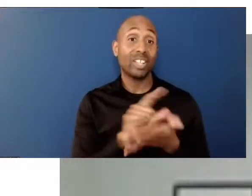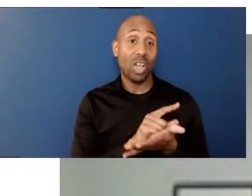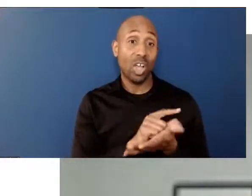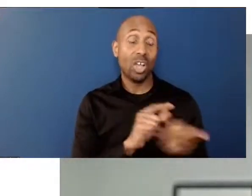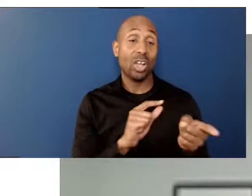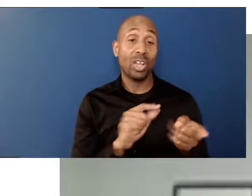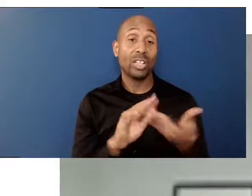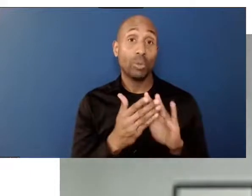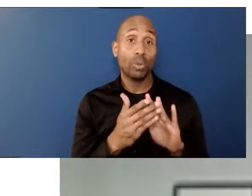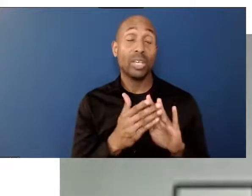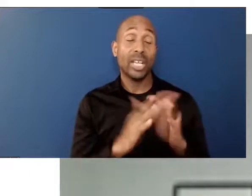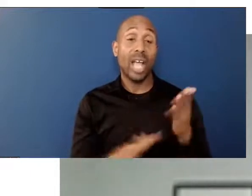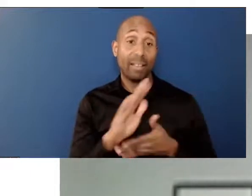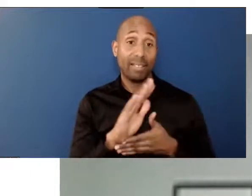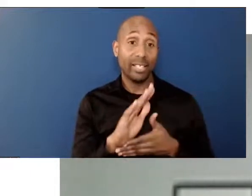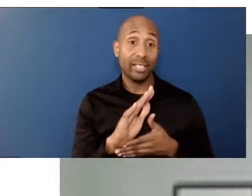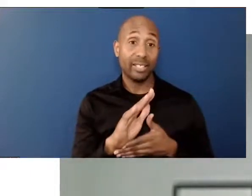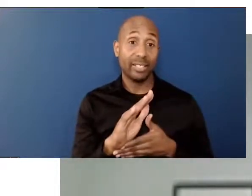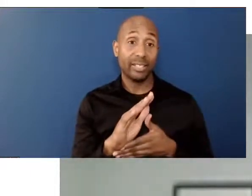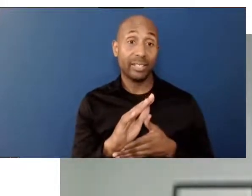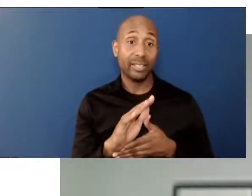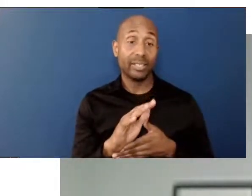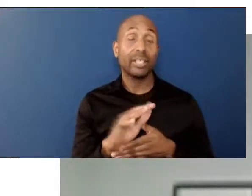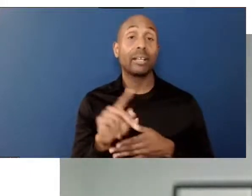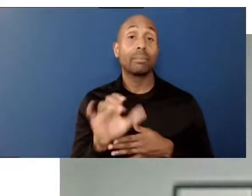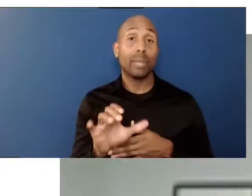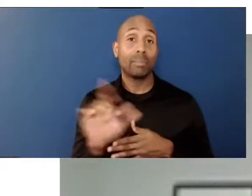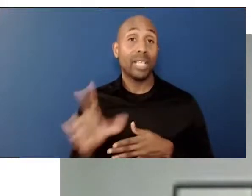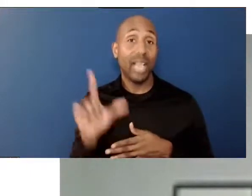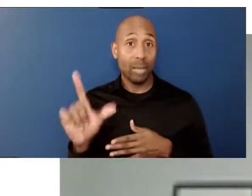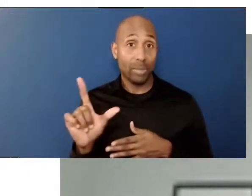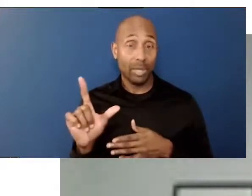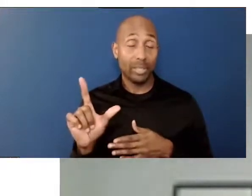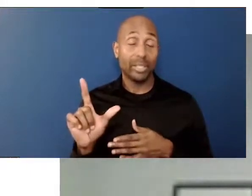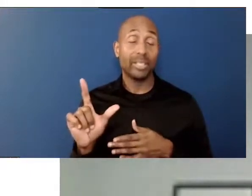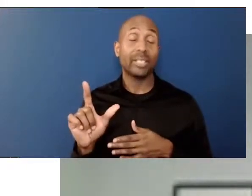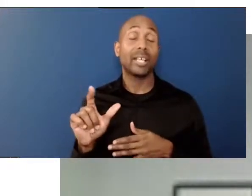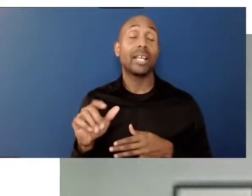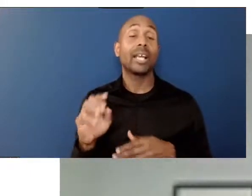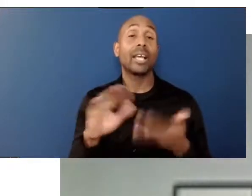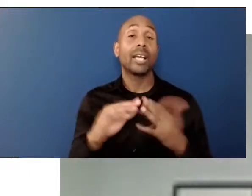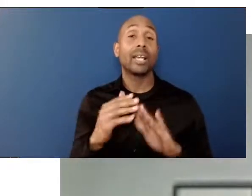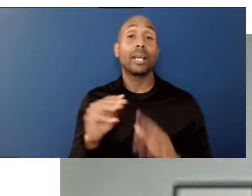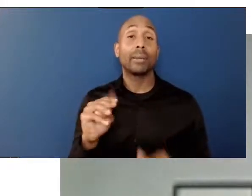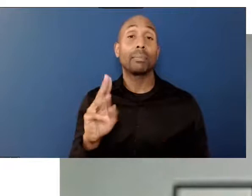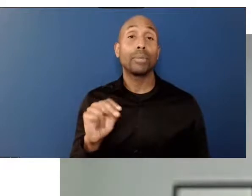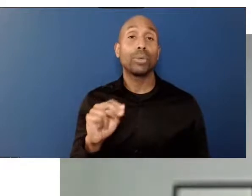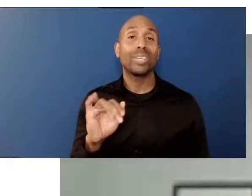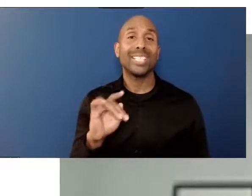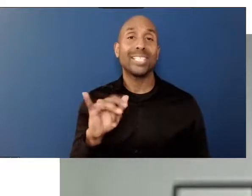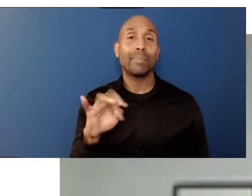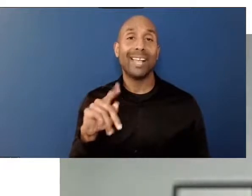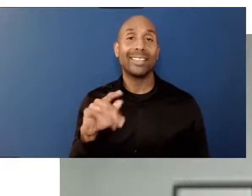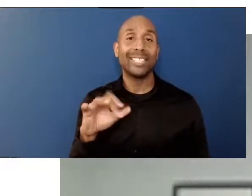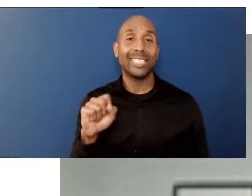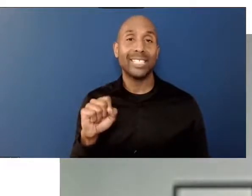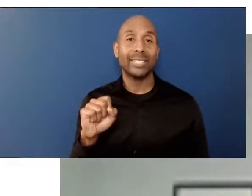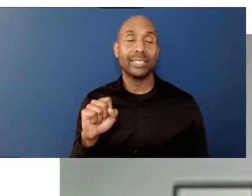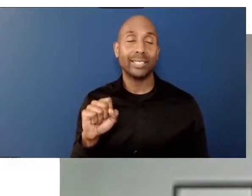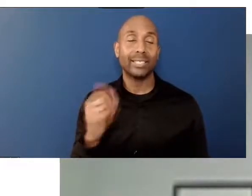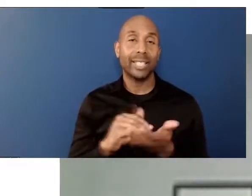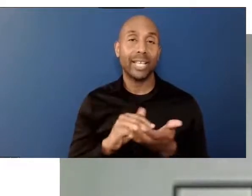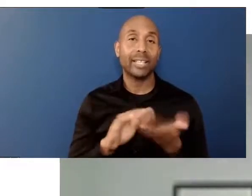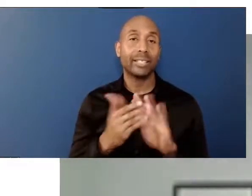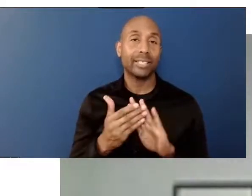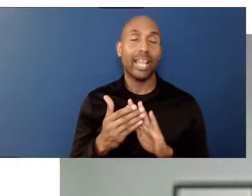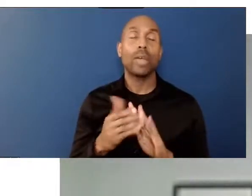College, public libraries, and municipalities. And so the second group that